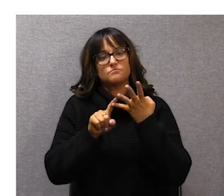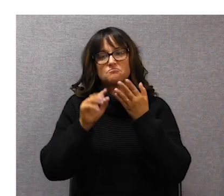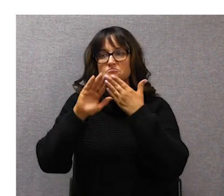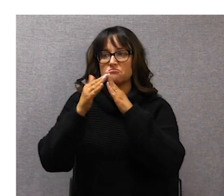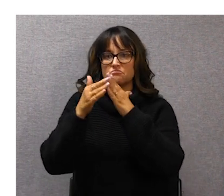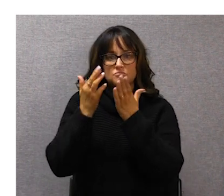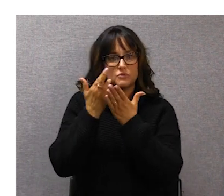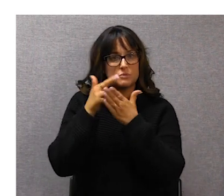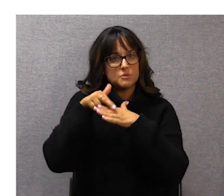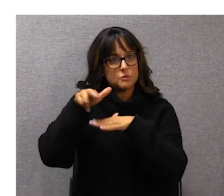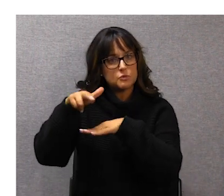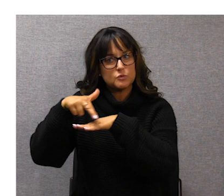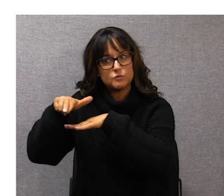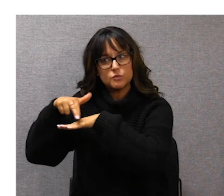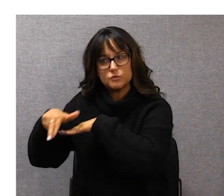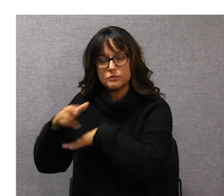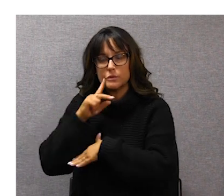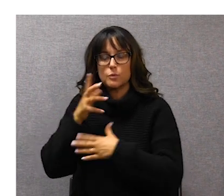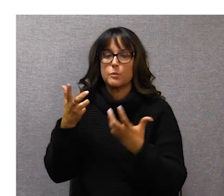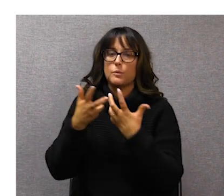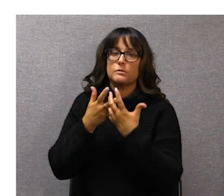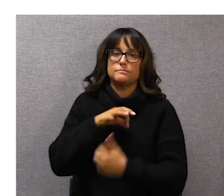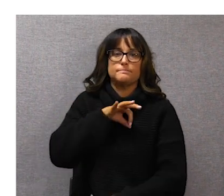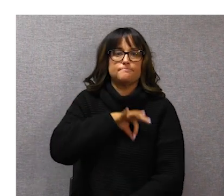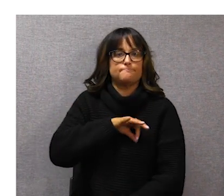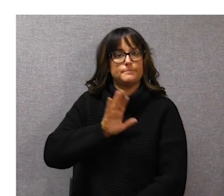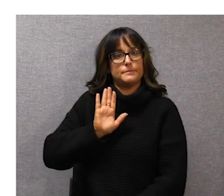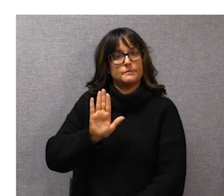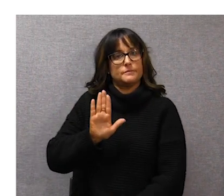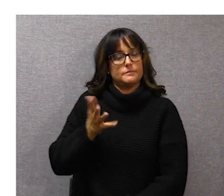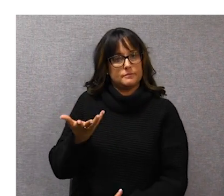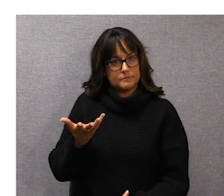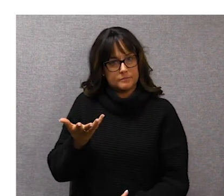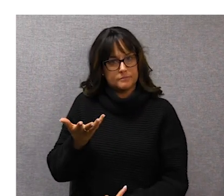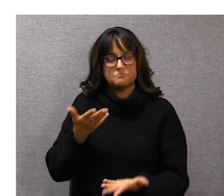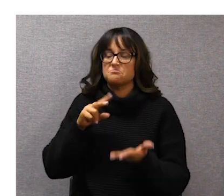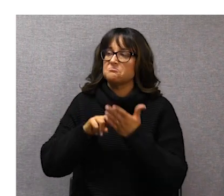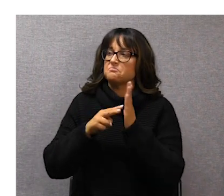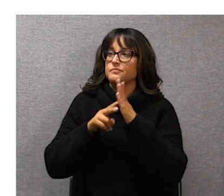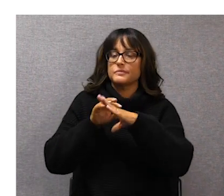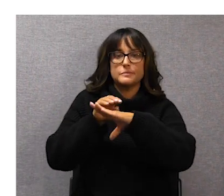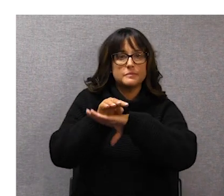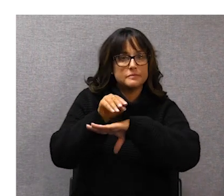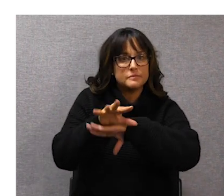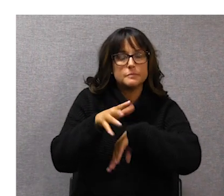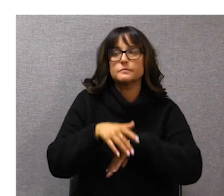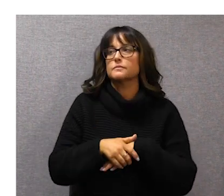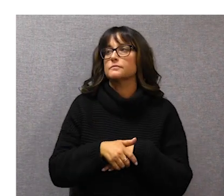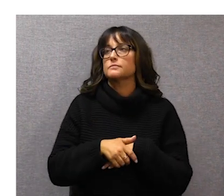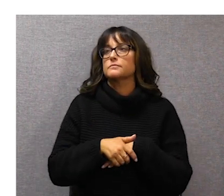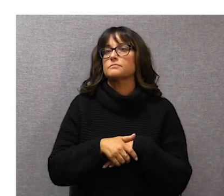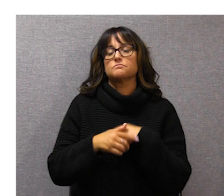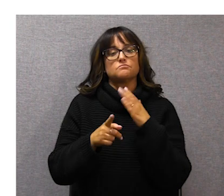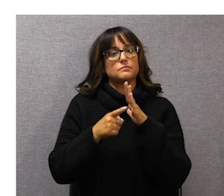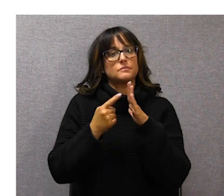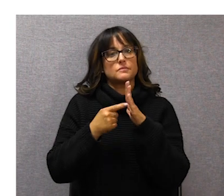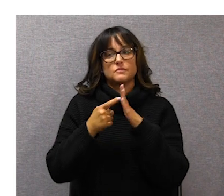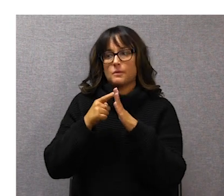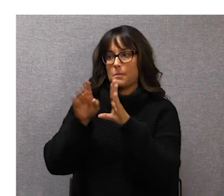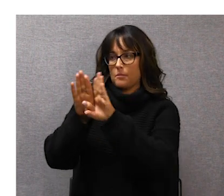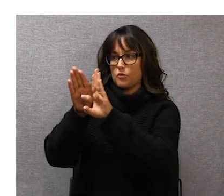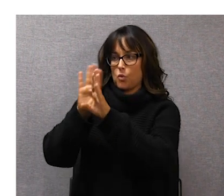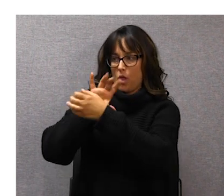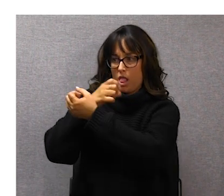of the different types of community referrals that may be a good resource for them, counseling. Sometimes it